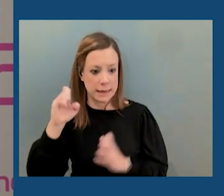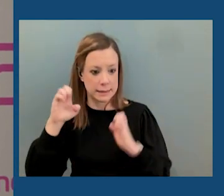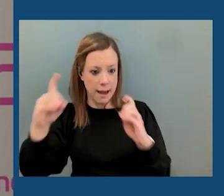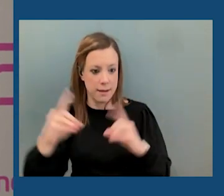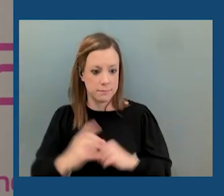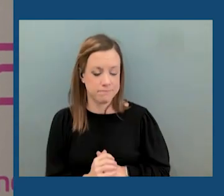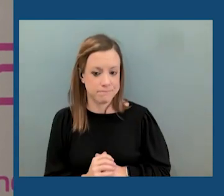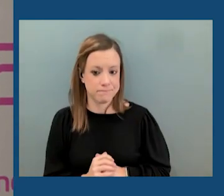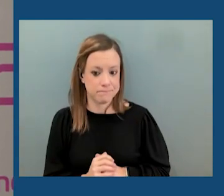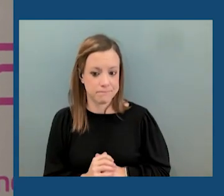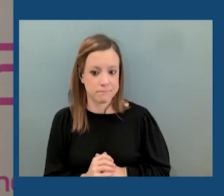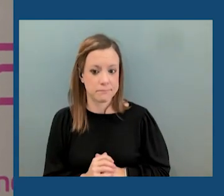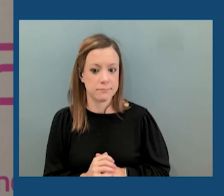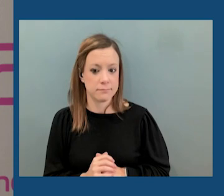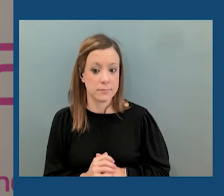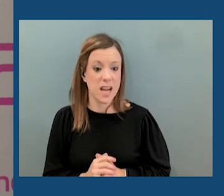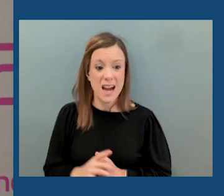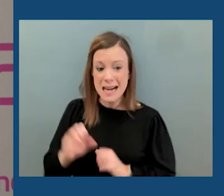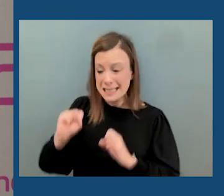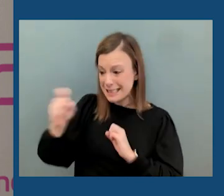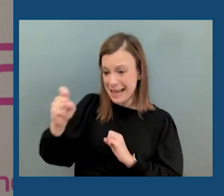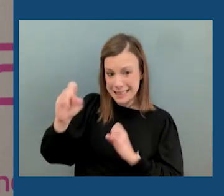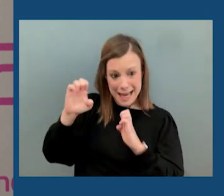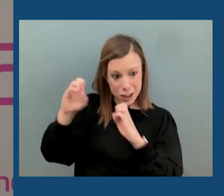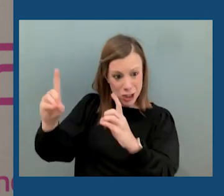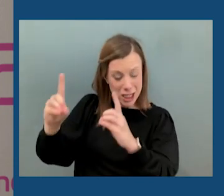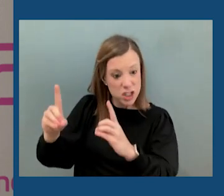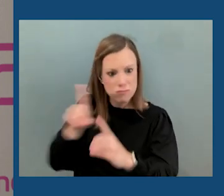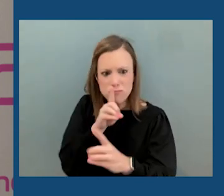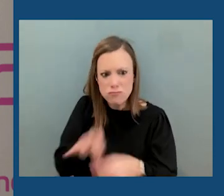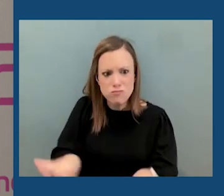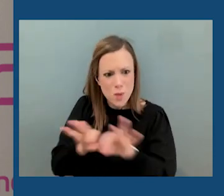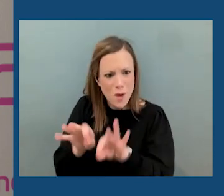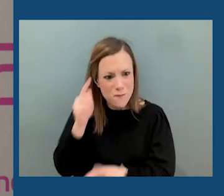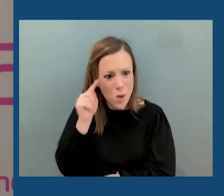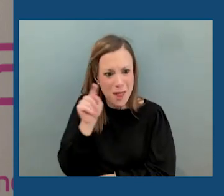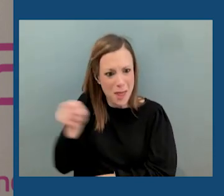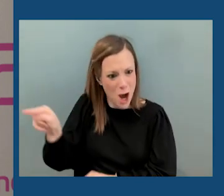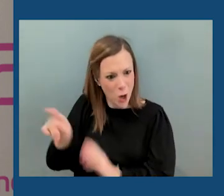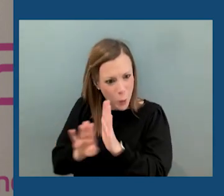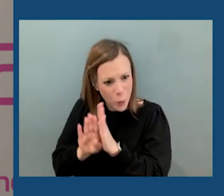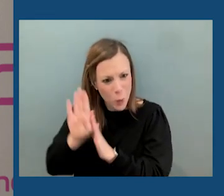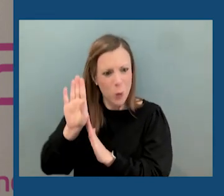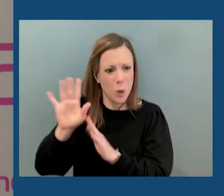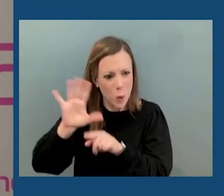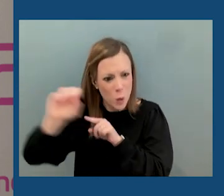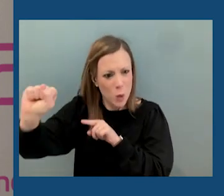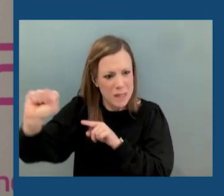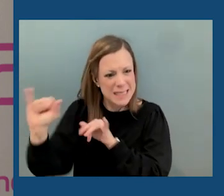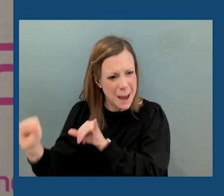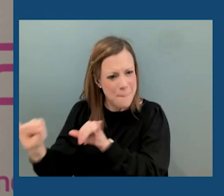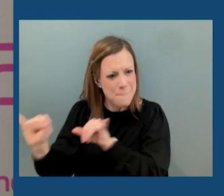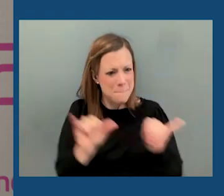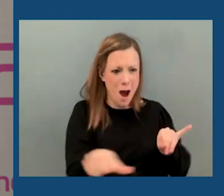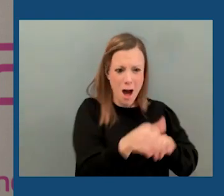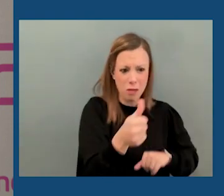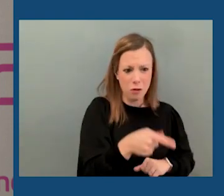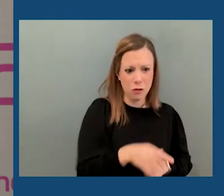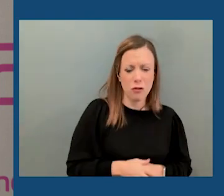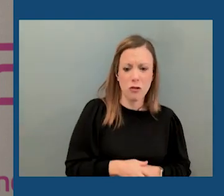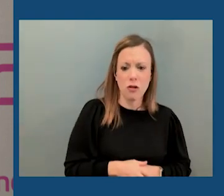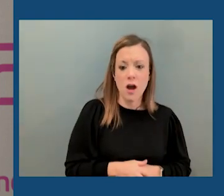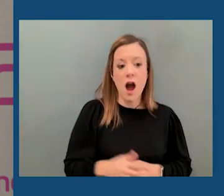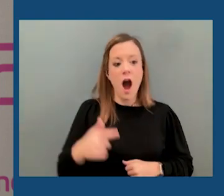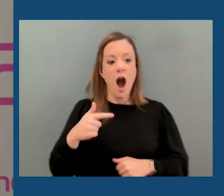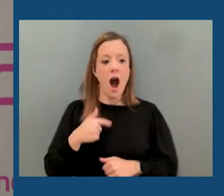Sex education is imperative to their well-being like it is to everyone else's. I was facilitating a lesson from our IGD curriculum on